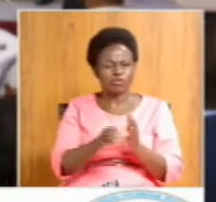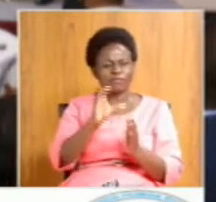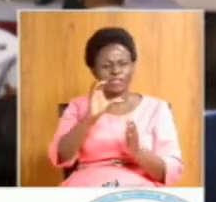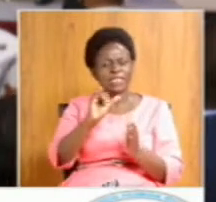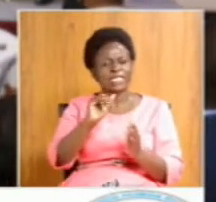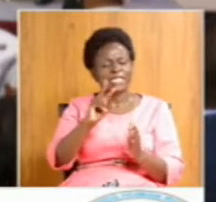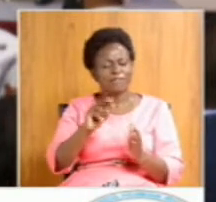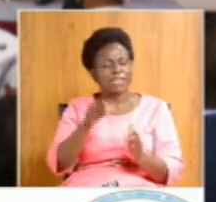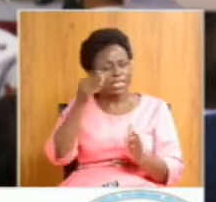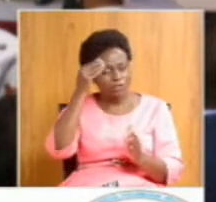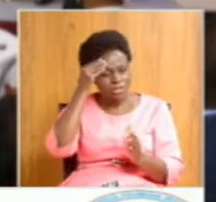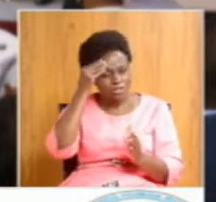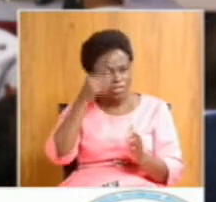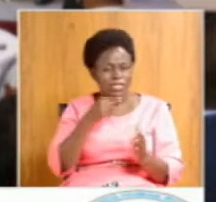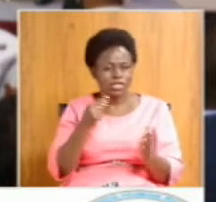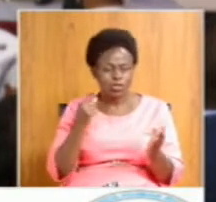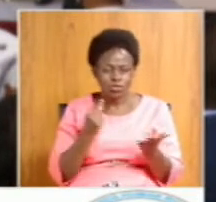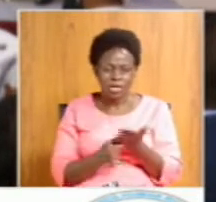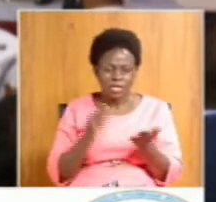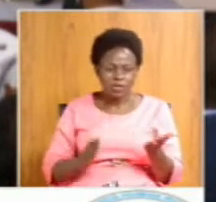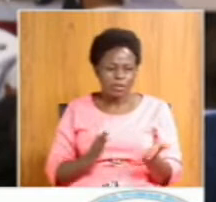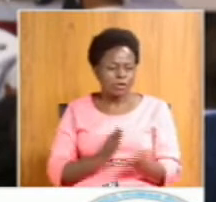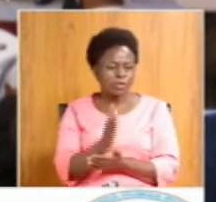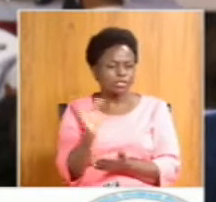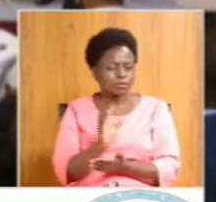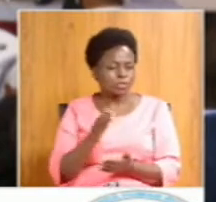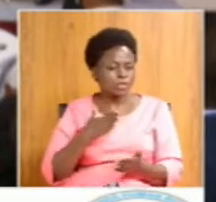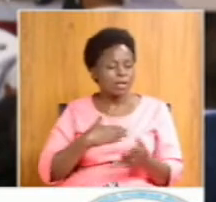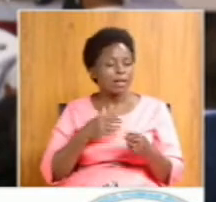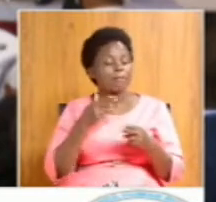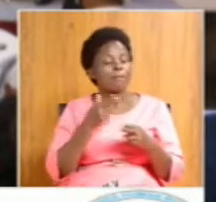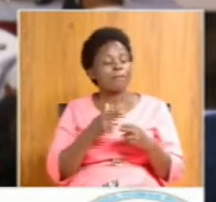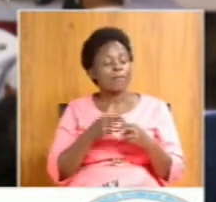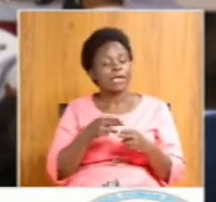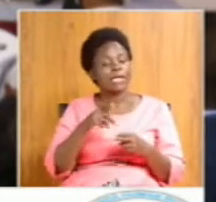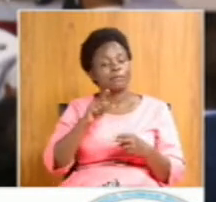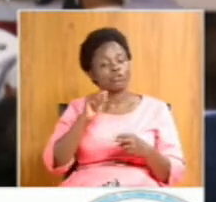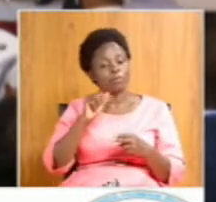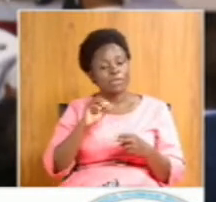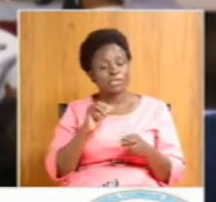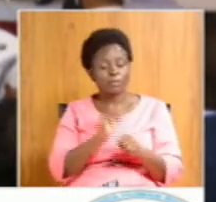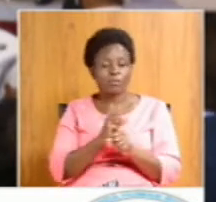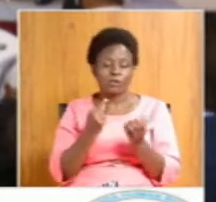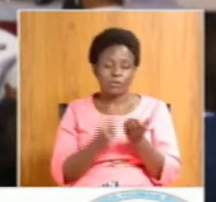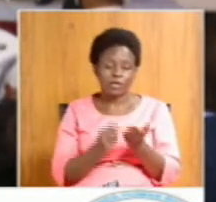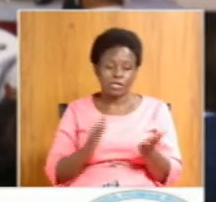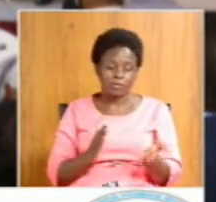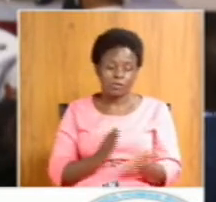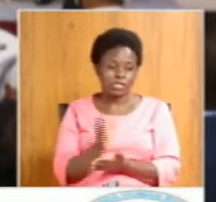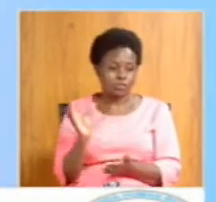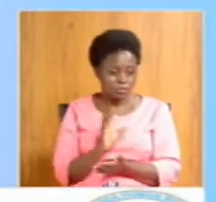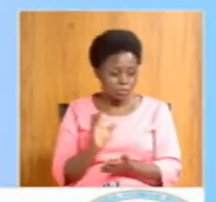education and you mentioned Uganda Human Rights Commission. My name is Twem Theopista. I work with the Uganda Human Rights Commission.